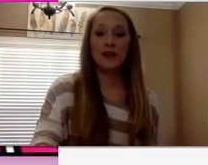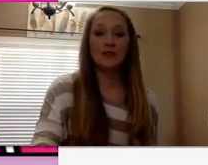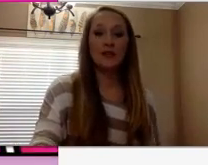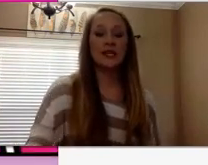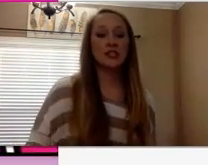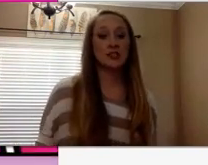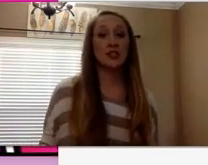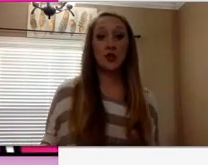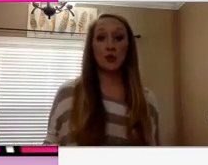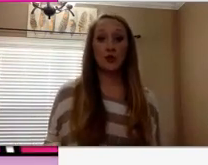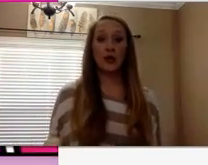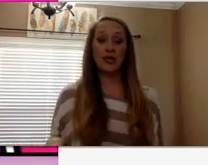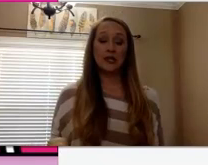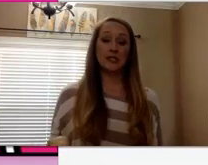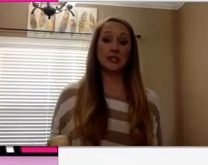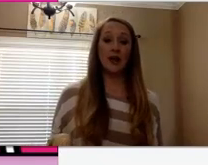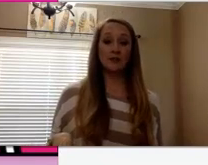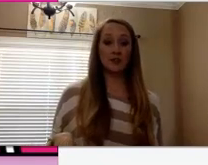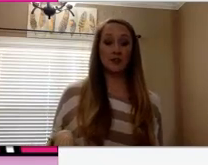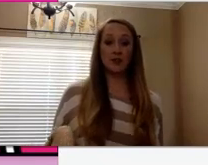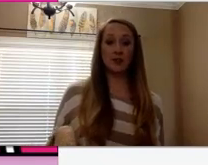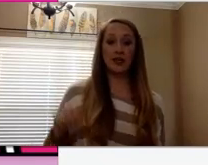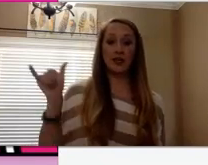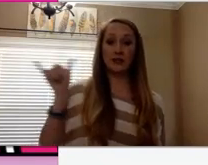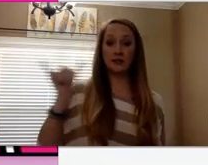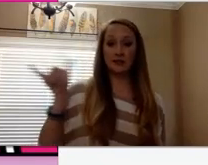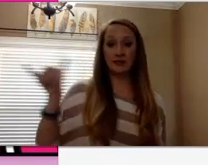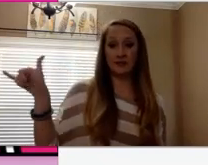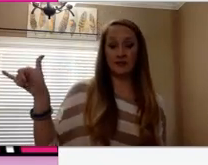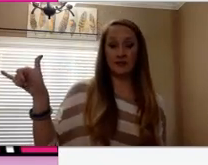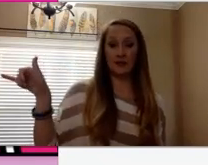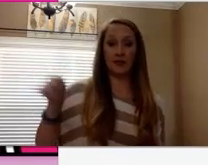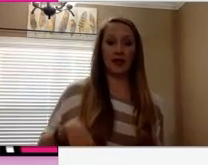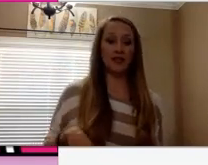And the last one is to. The sign for to is,